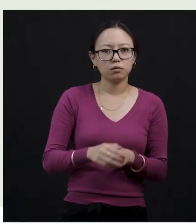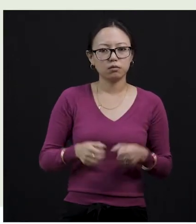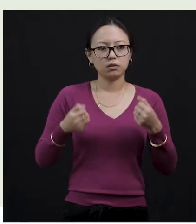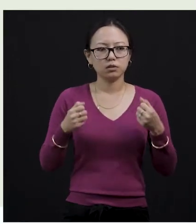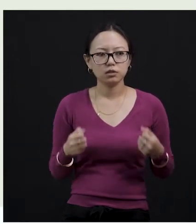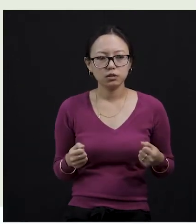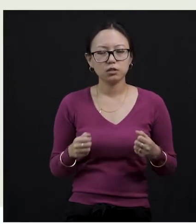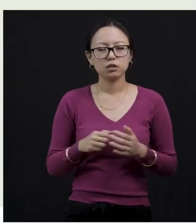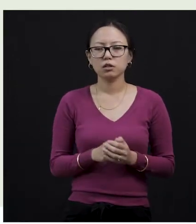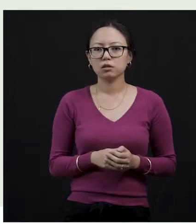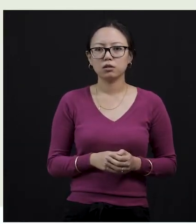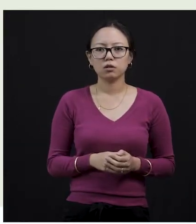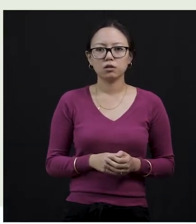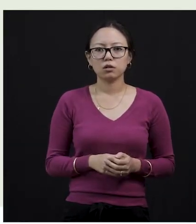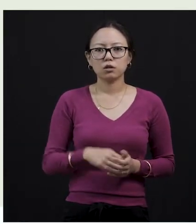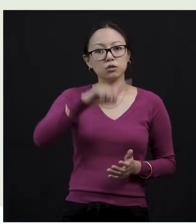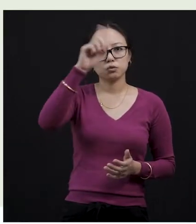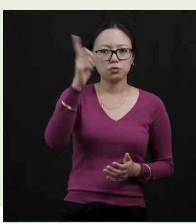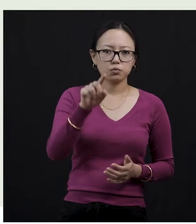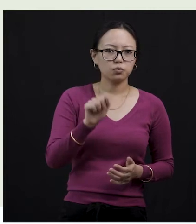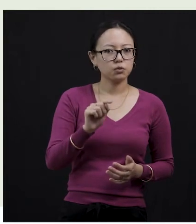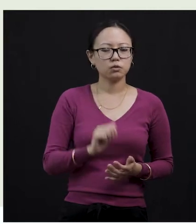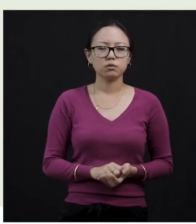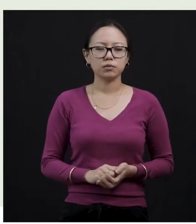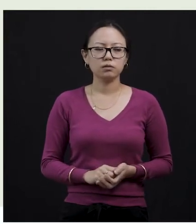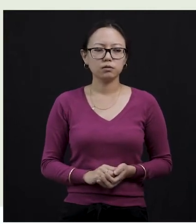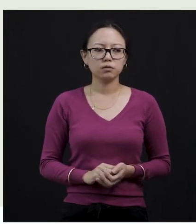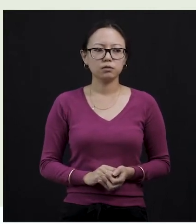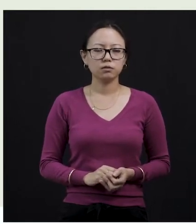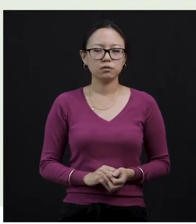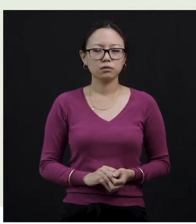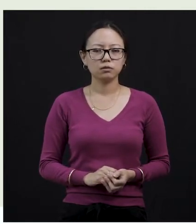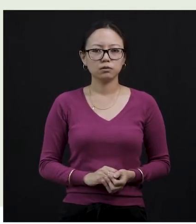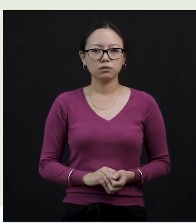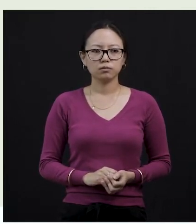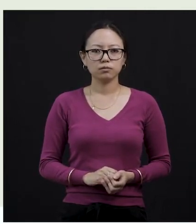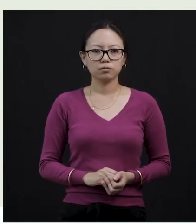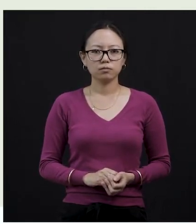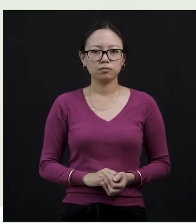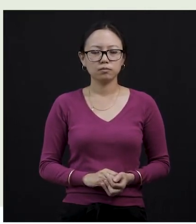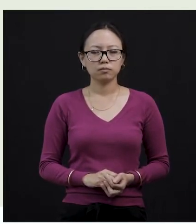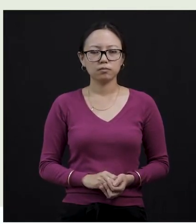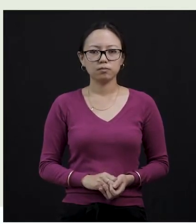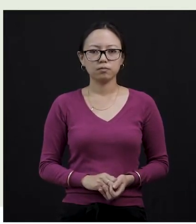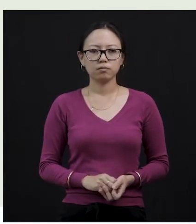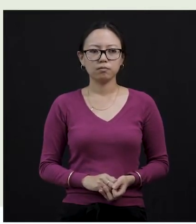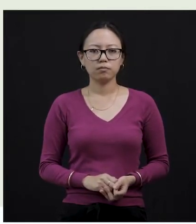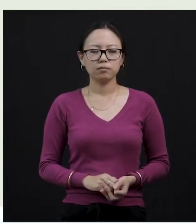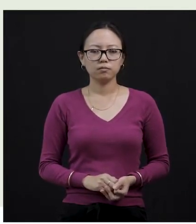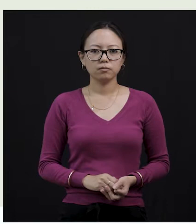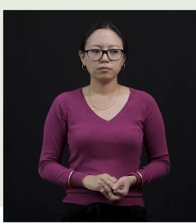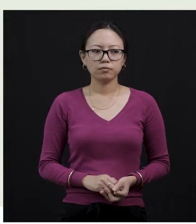So you need to find it out the answer of 8 wooden chair. That is why you need to put here a question mark,